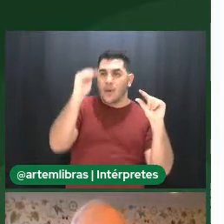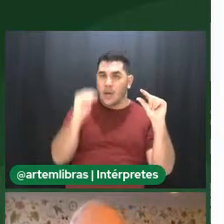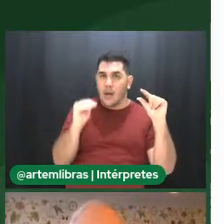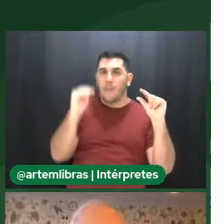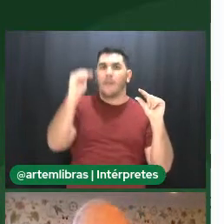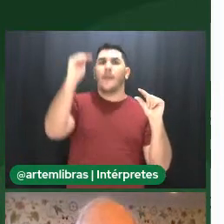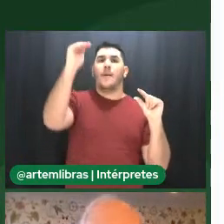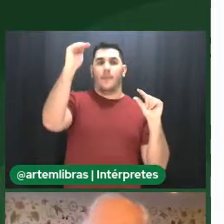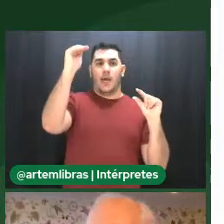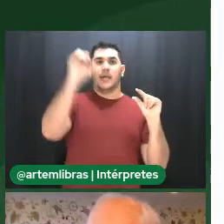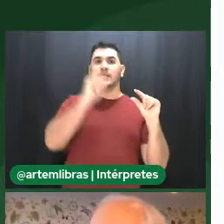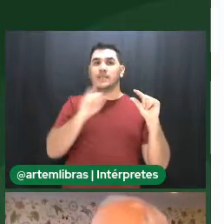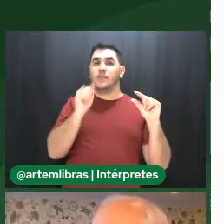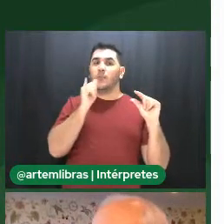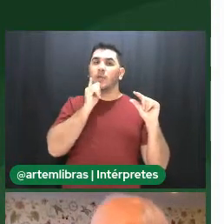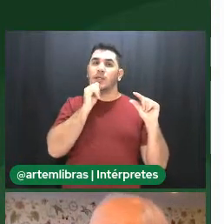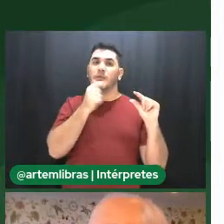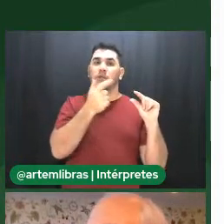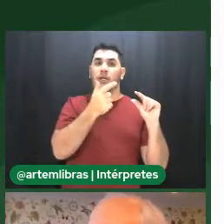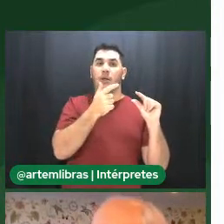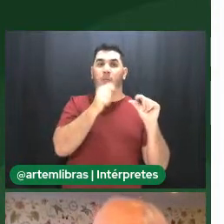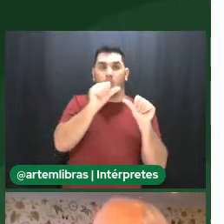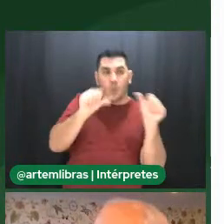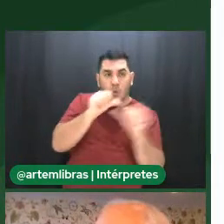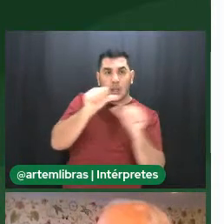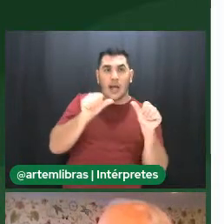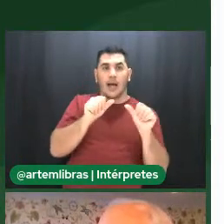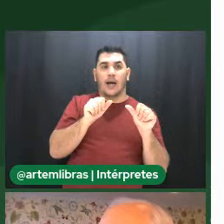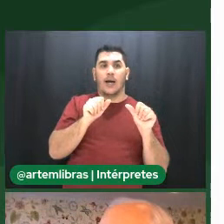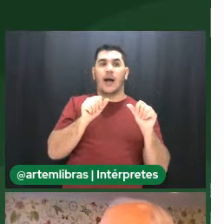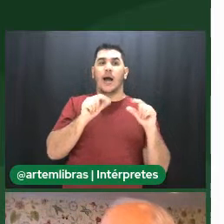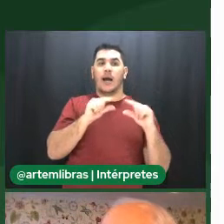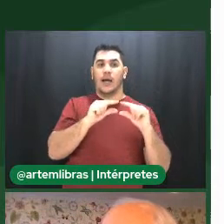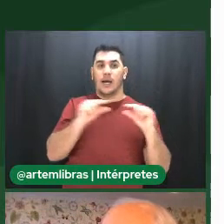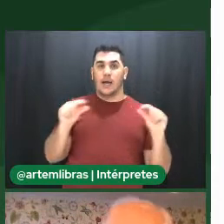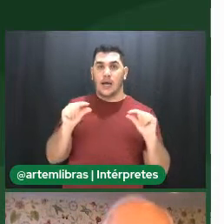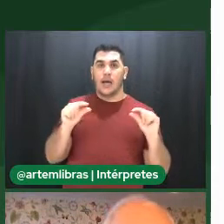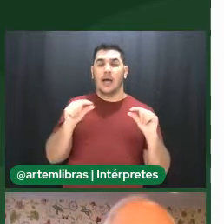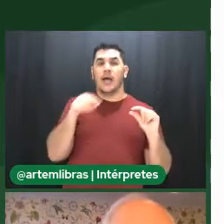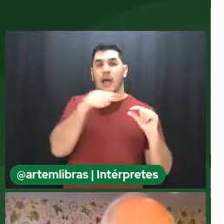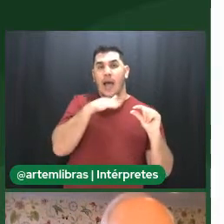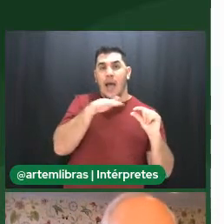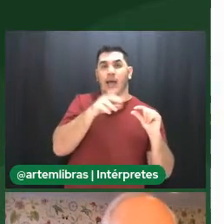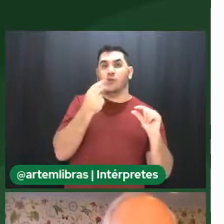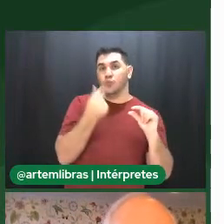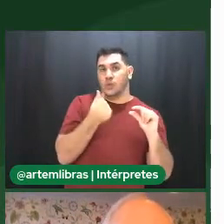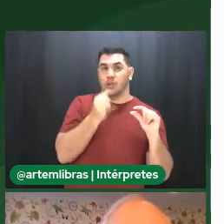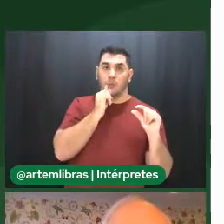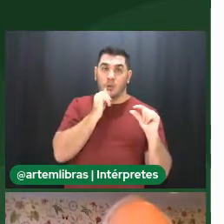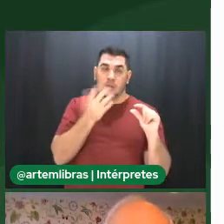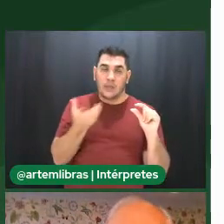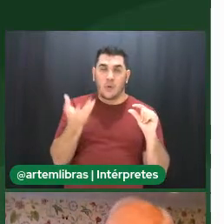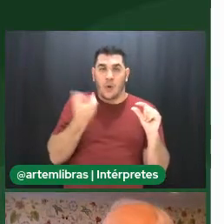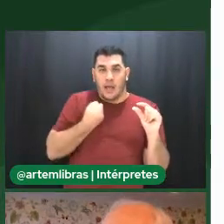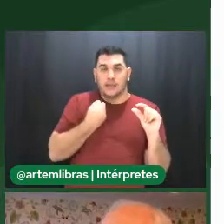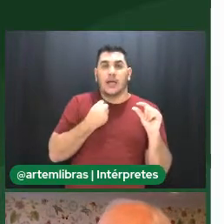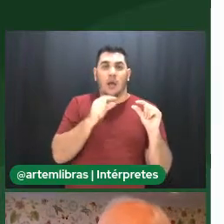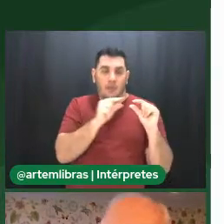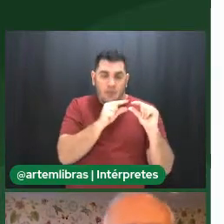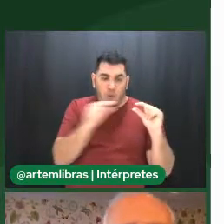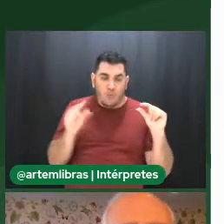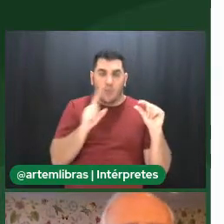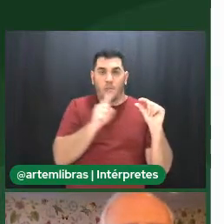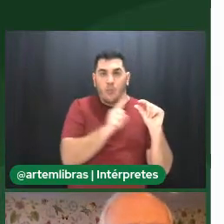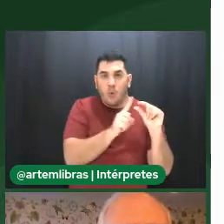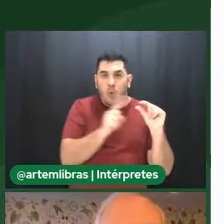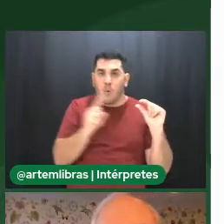from family members, then you get a better score until you get closer to the approval level. And